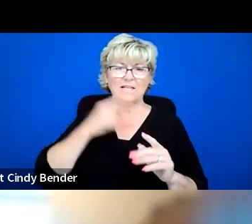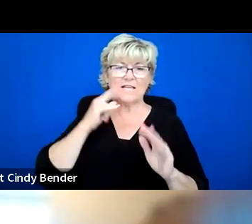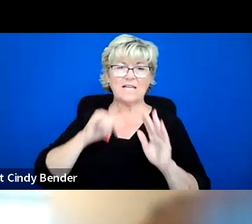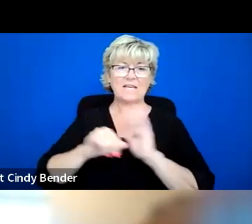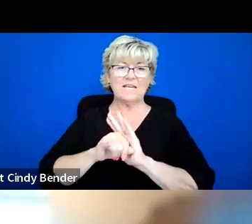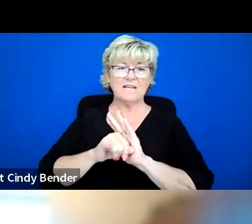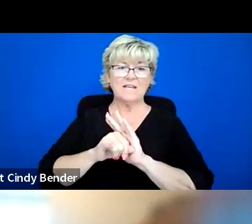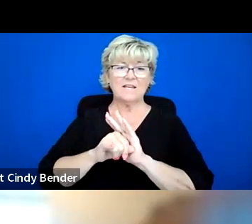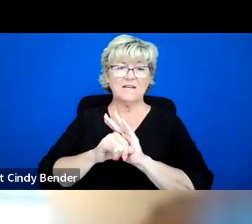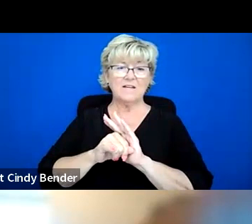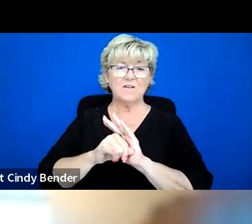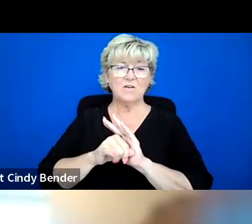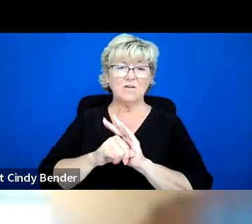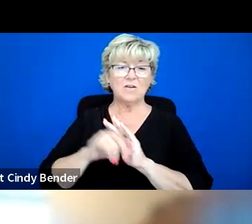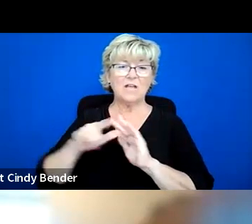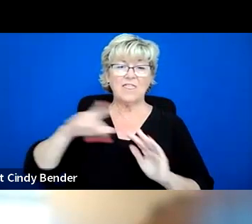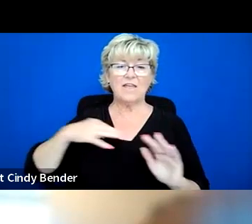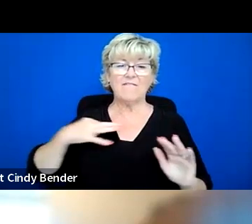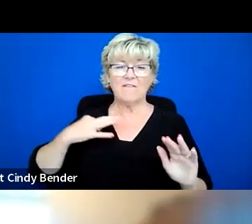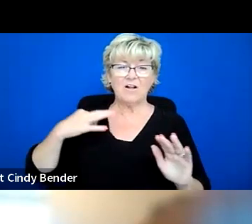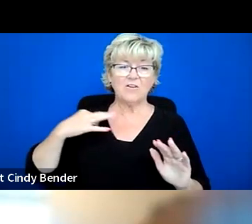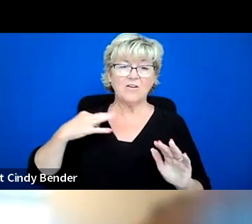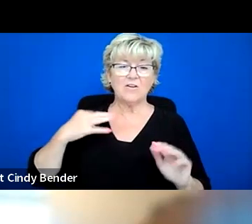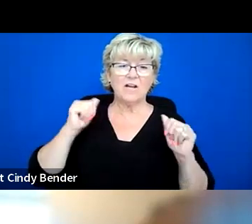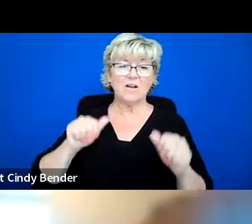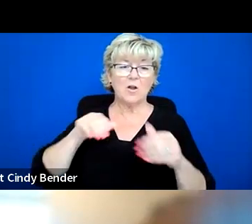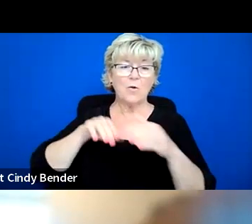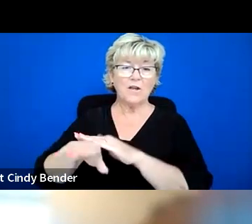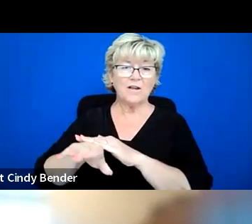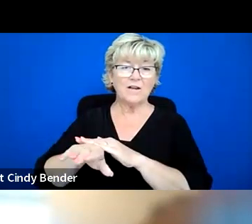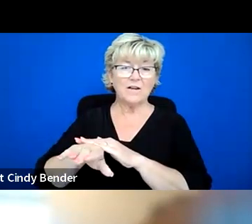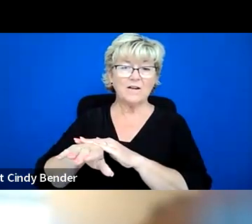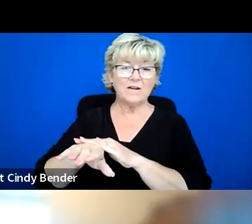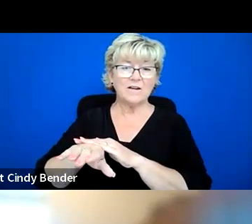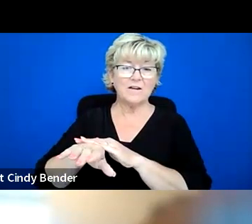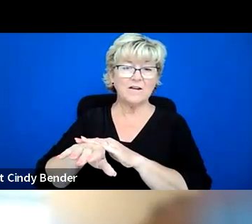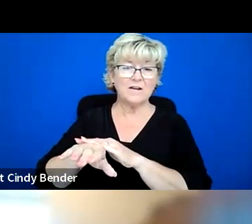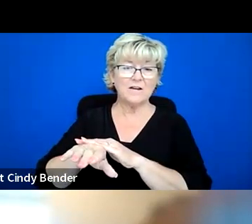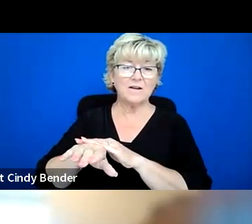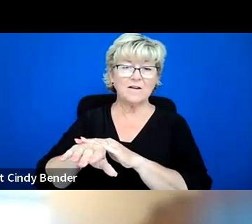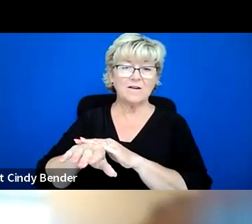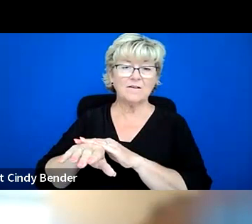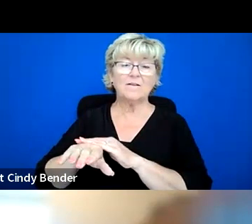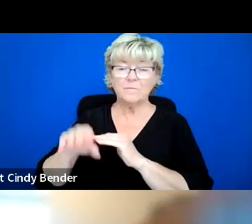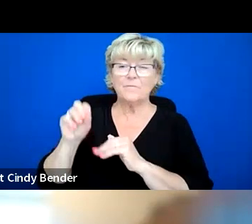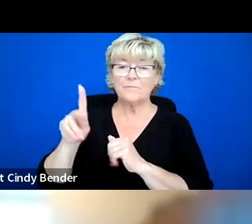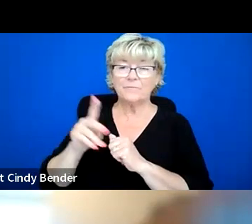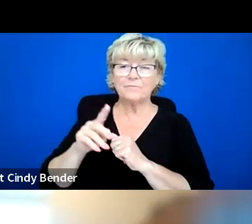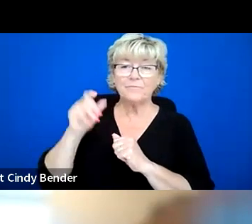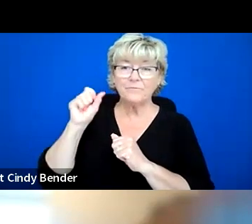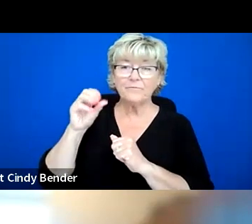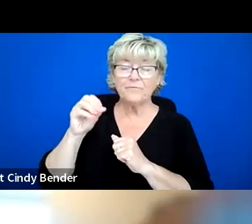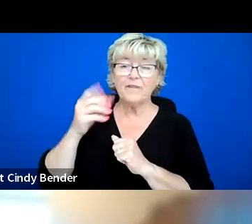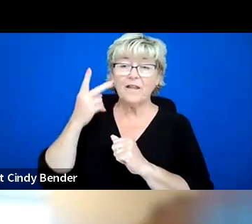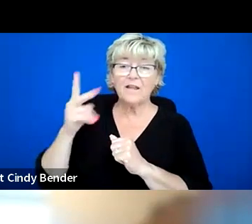the needs that these volunteers can go in and help link up with resources or see the gap. And